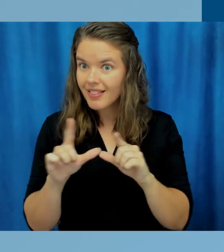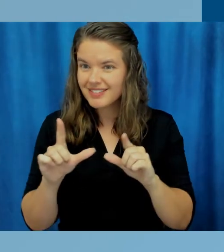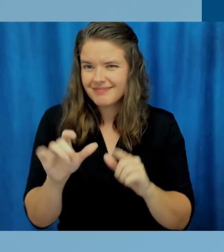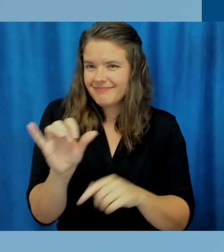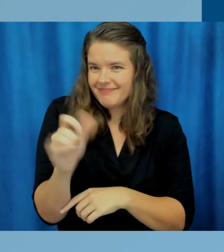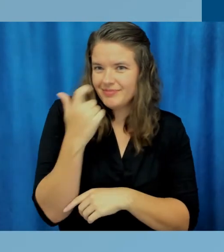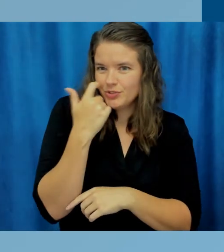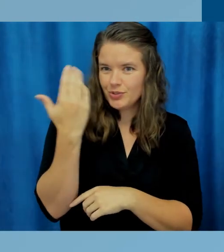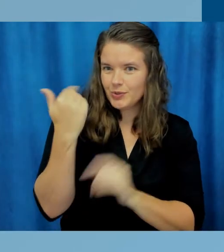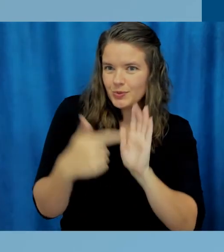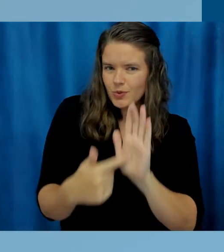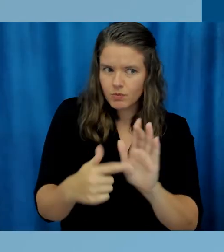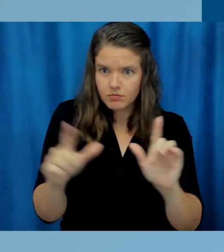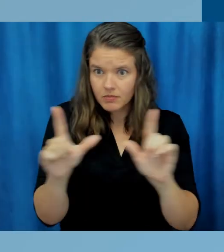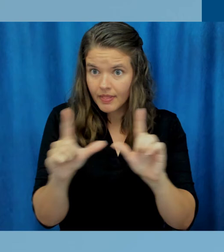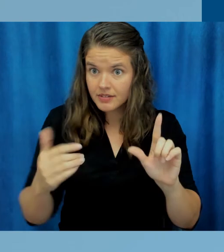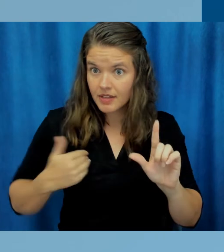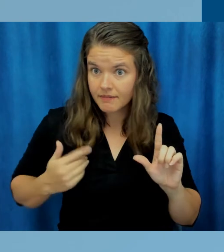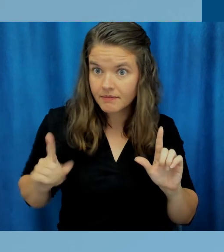I just previously showed you.